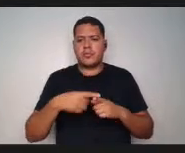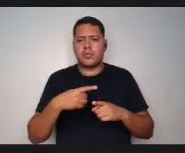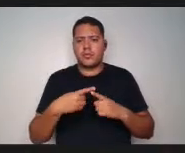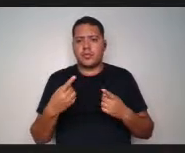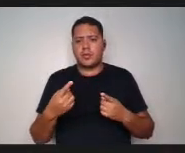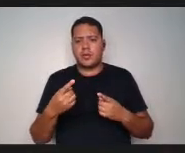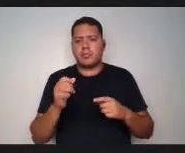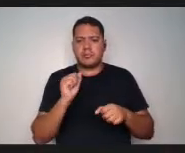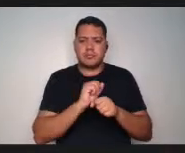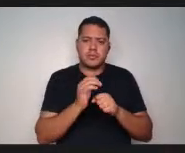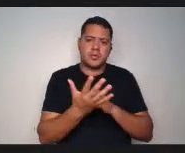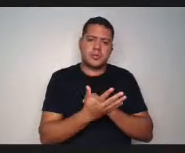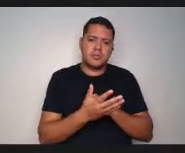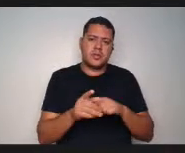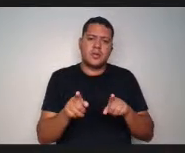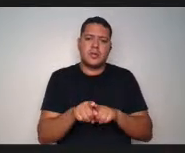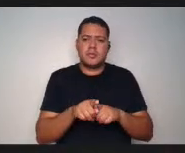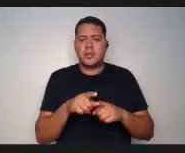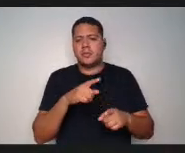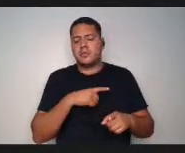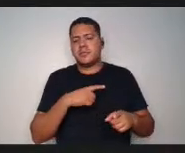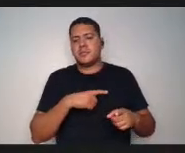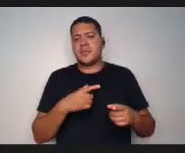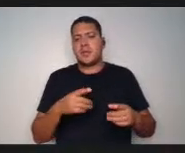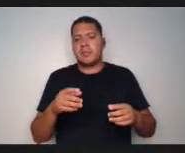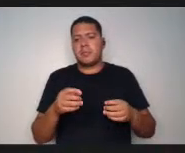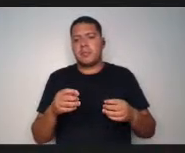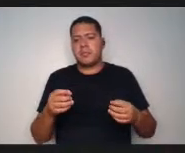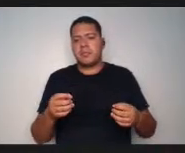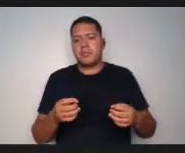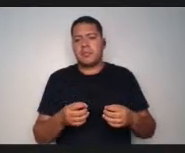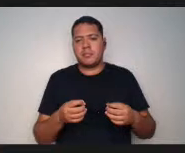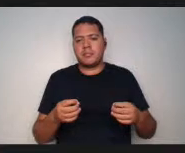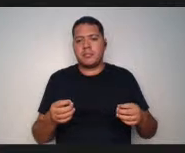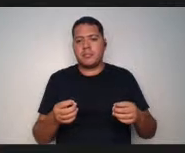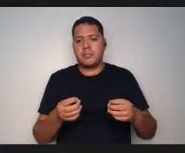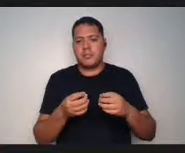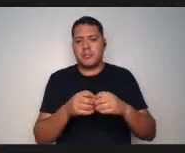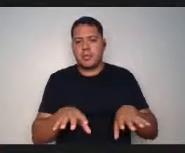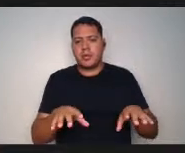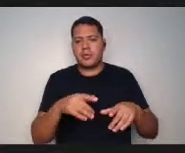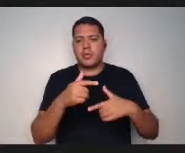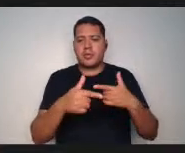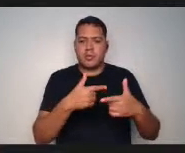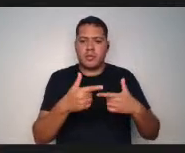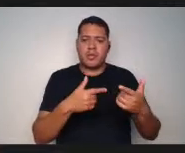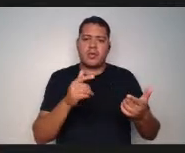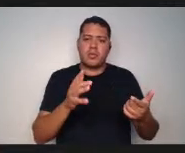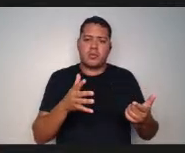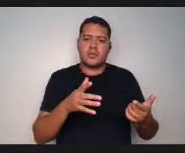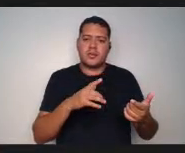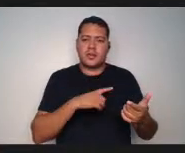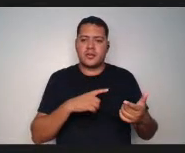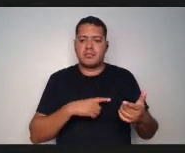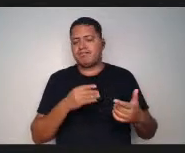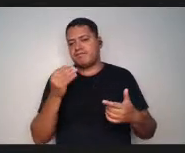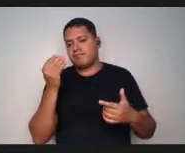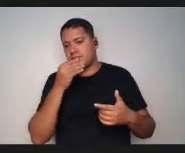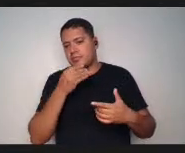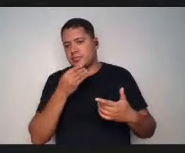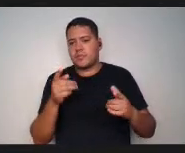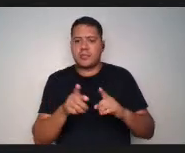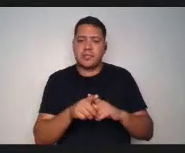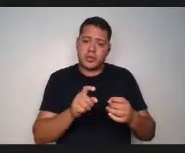health of already vulnerable workers. So stress at work and psychological health, you know, I have to argue must continue and